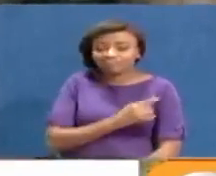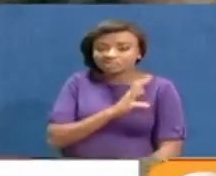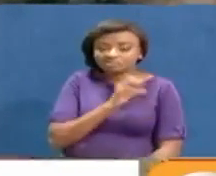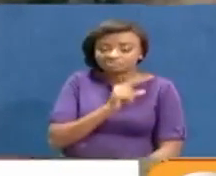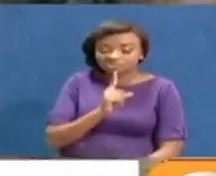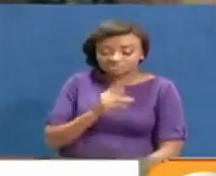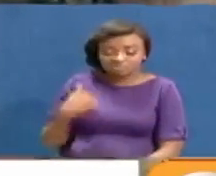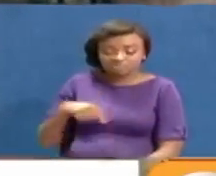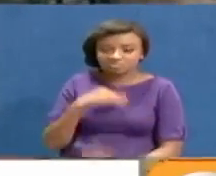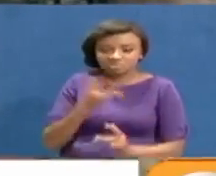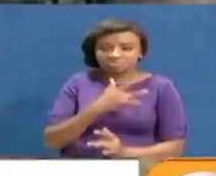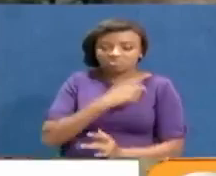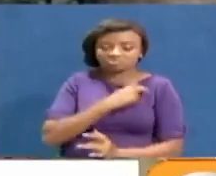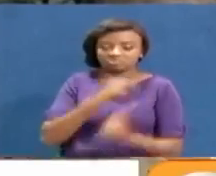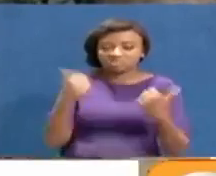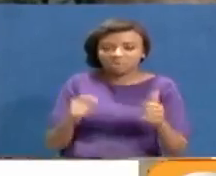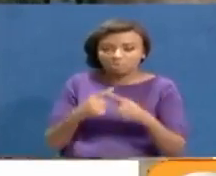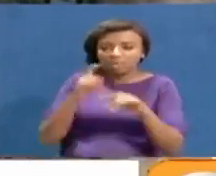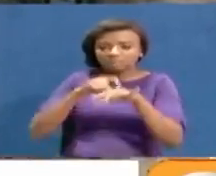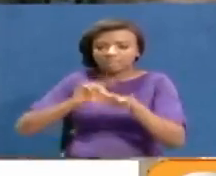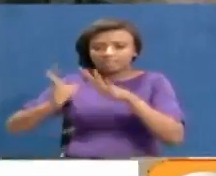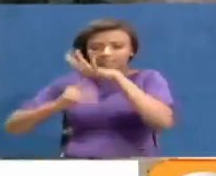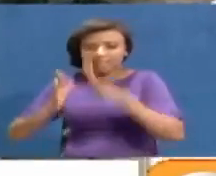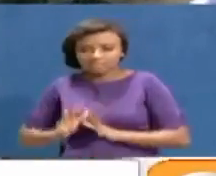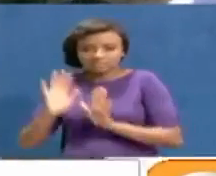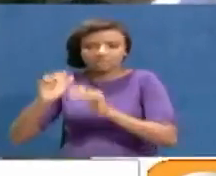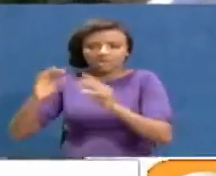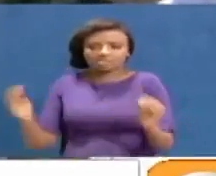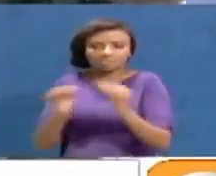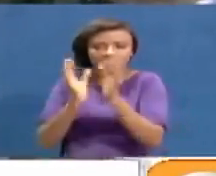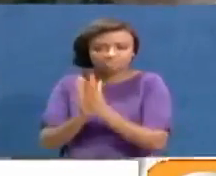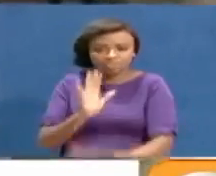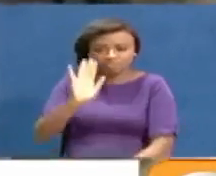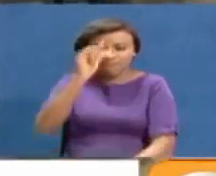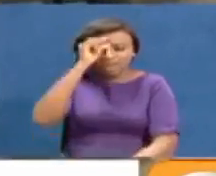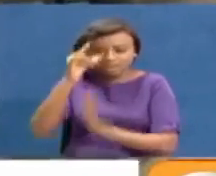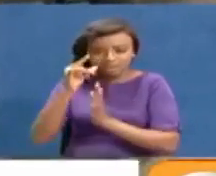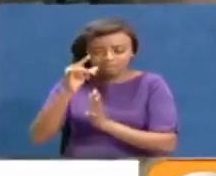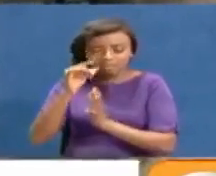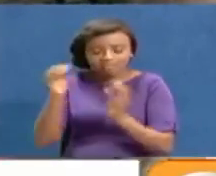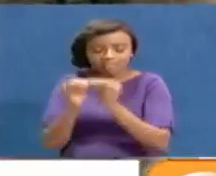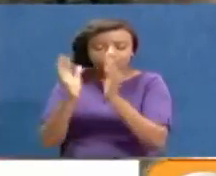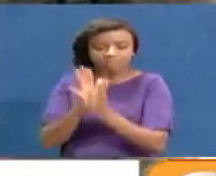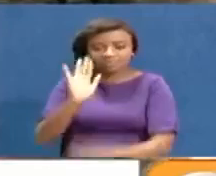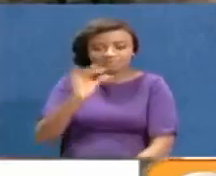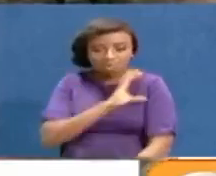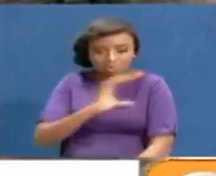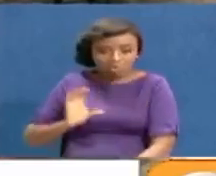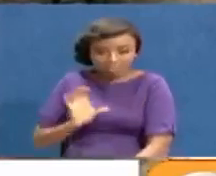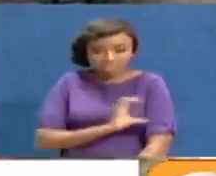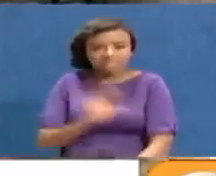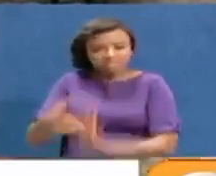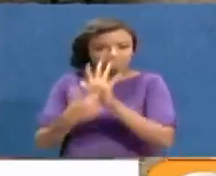never consulted. But when the Minister for Agriculture came before the committee, he actually showed us the proposals that came from